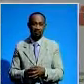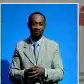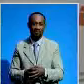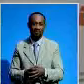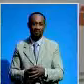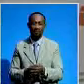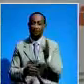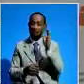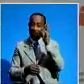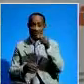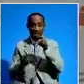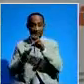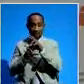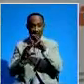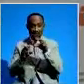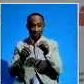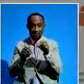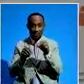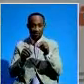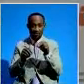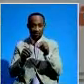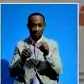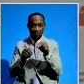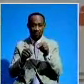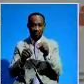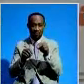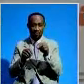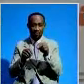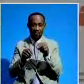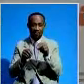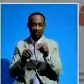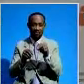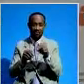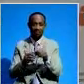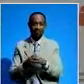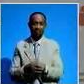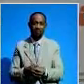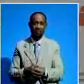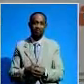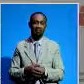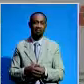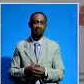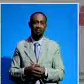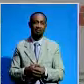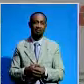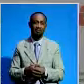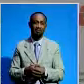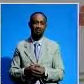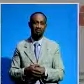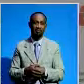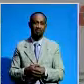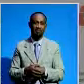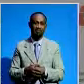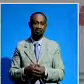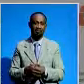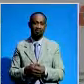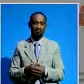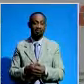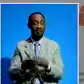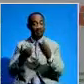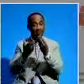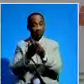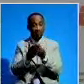there will be no financial guarantees, Mr. Chairman. There will be no financial